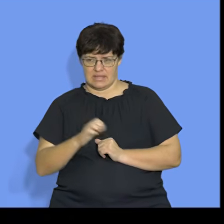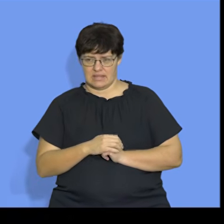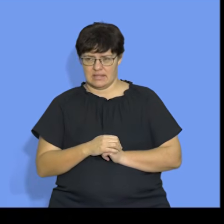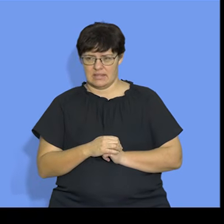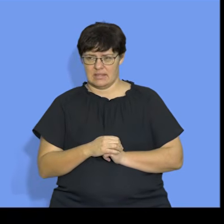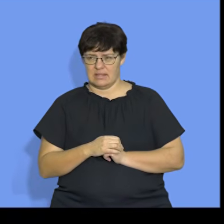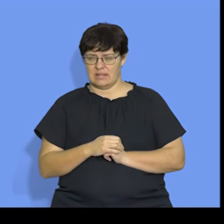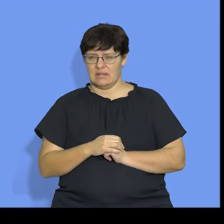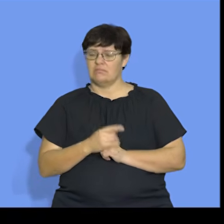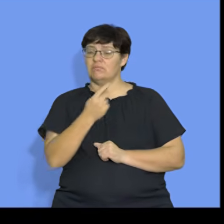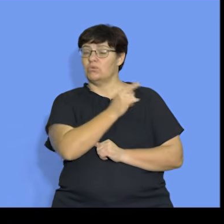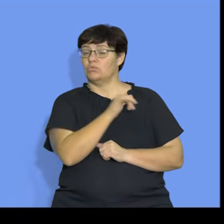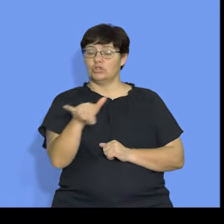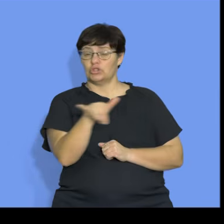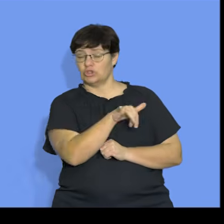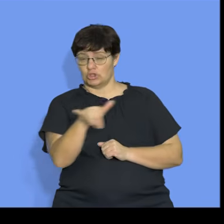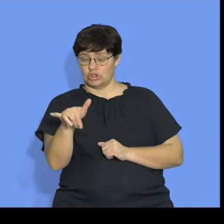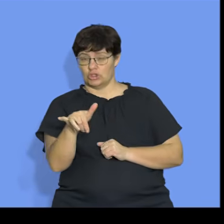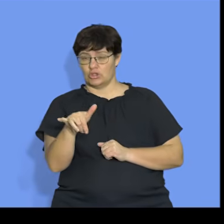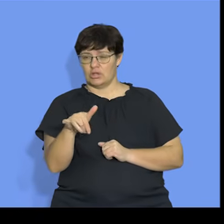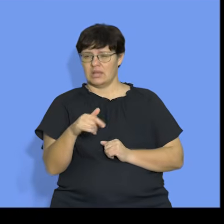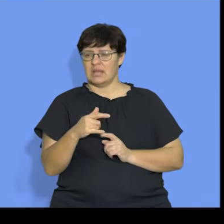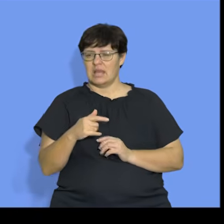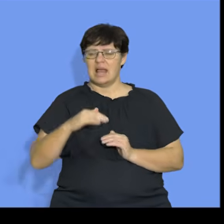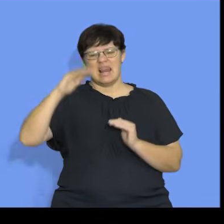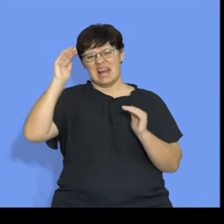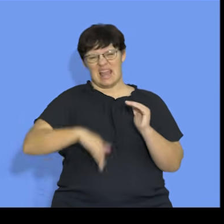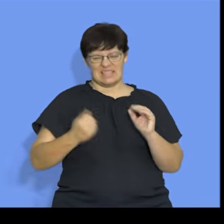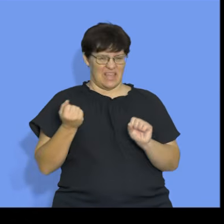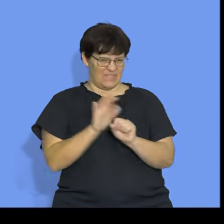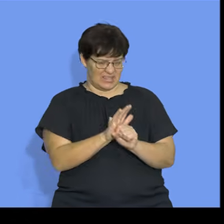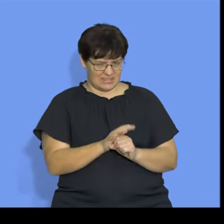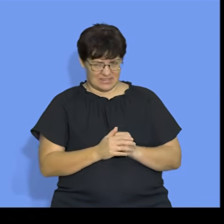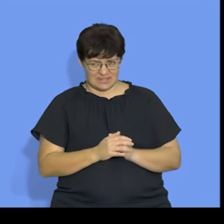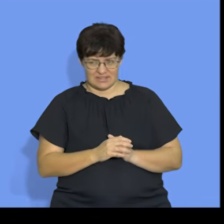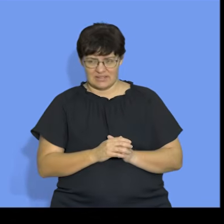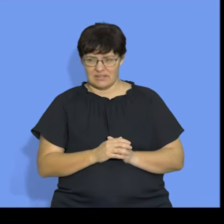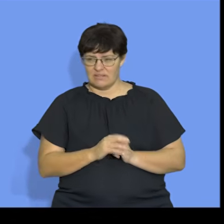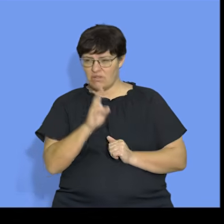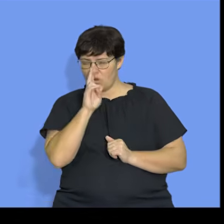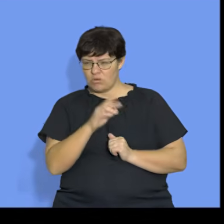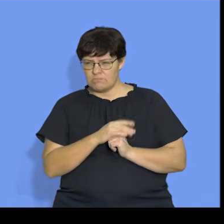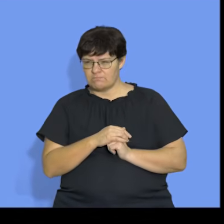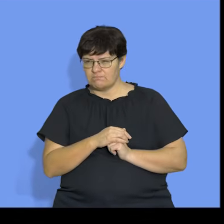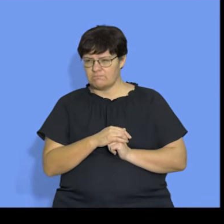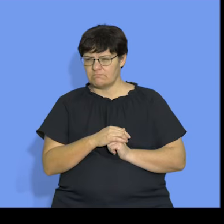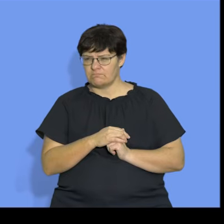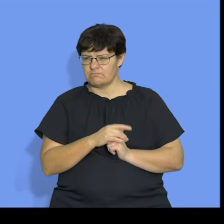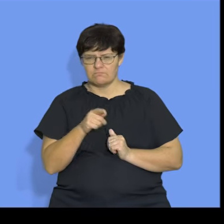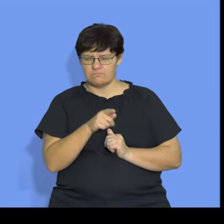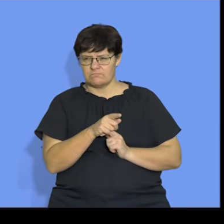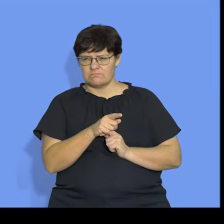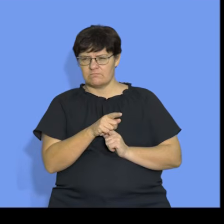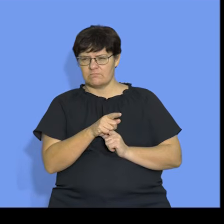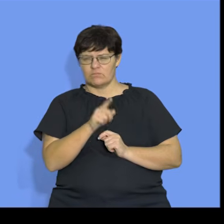Which antibiotic was the least effective? So if you have a look here, which this one had